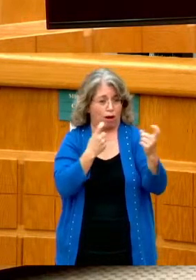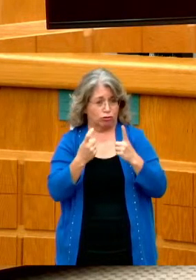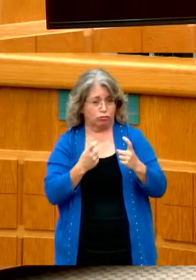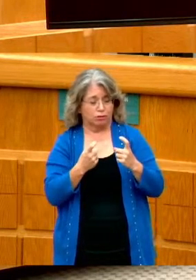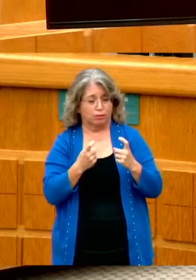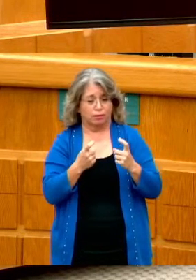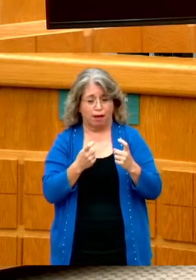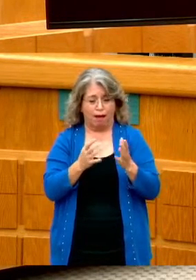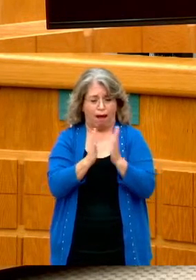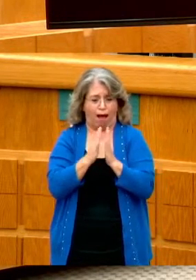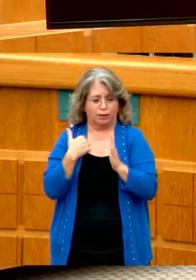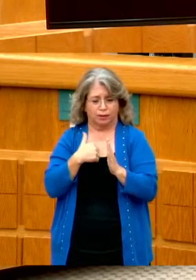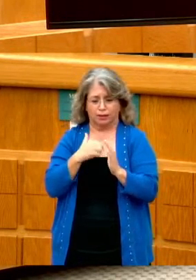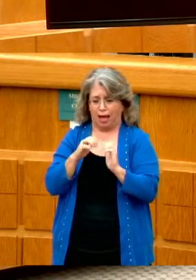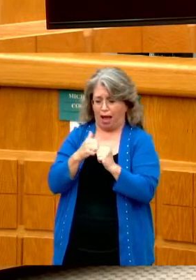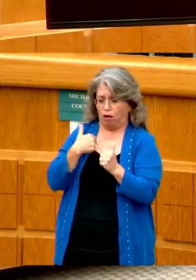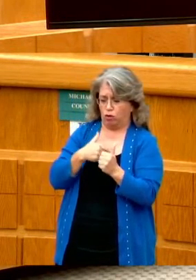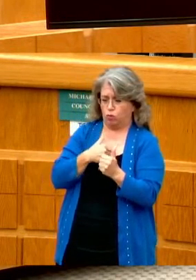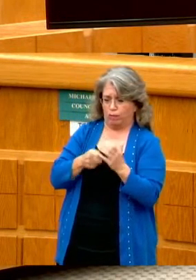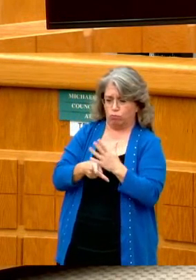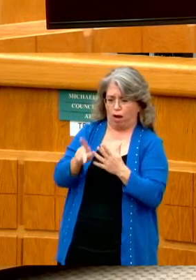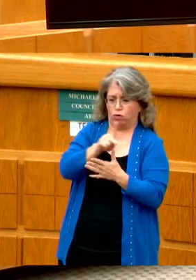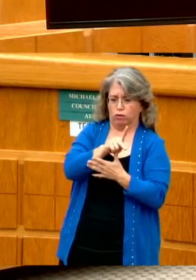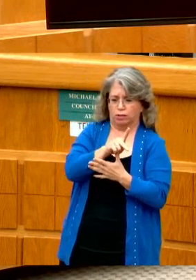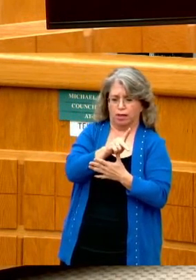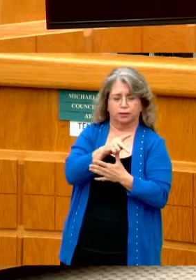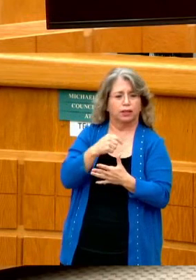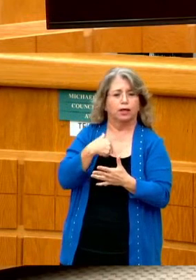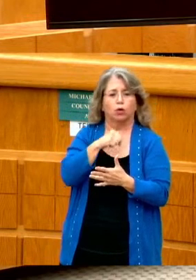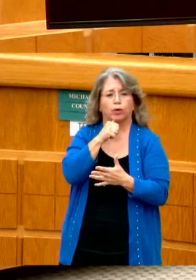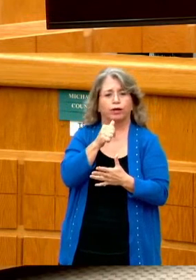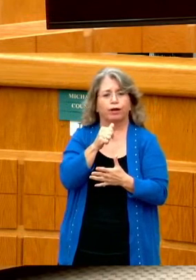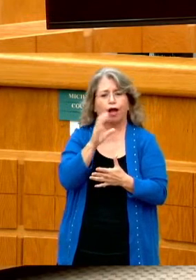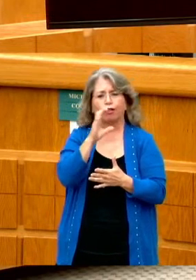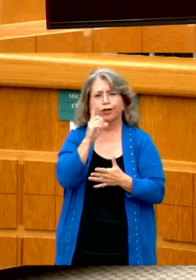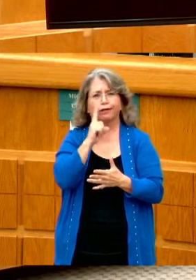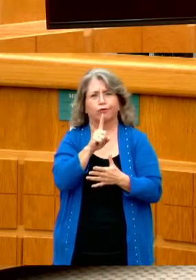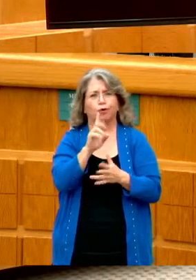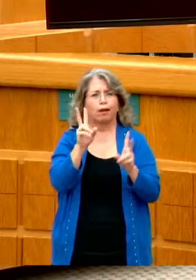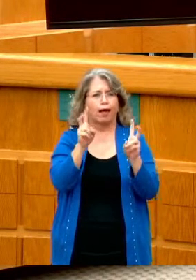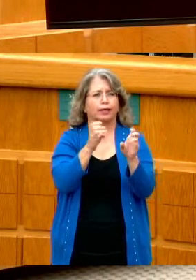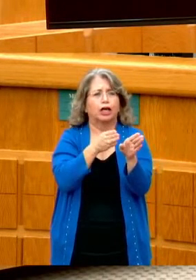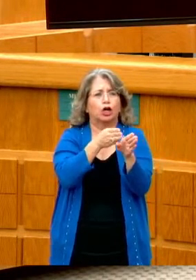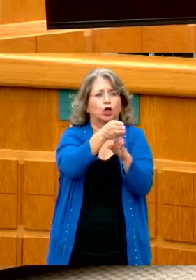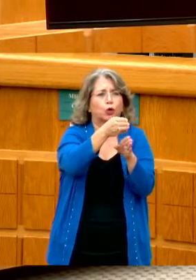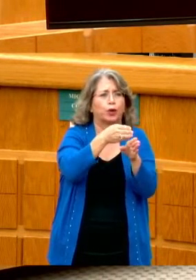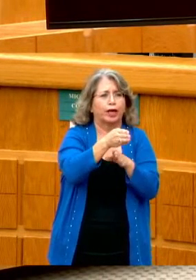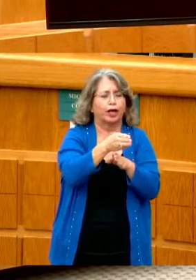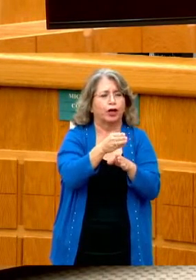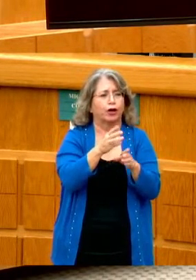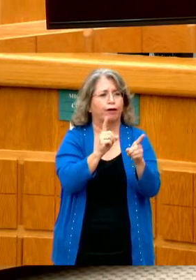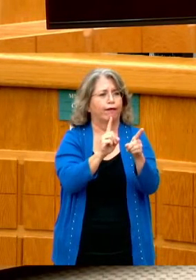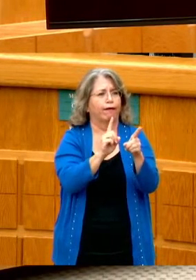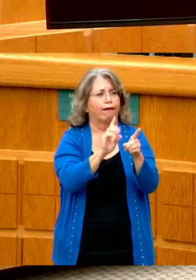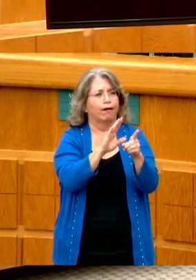not looking for careers to say, it's your turn, electricians, it's your turn, plumbers, it's your